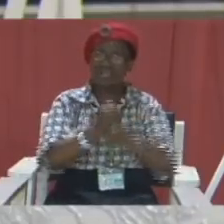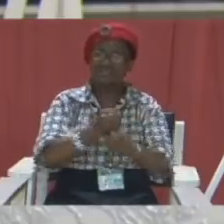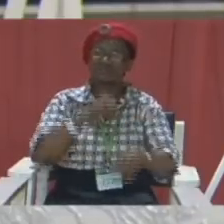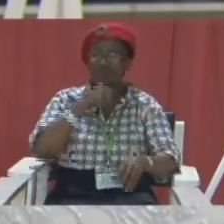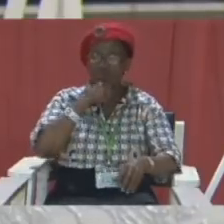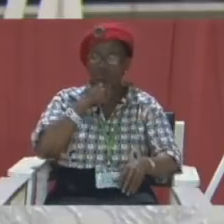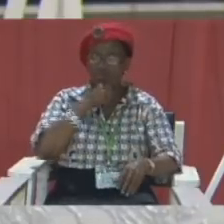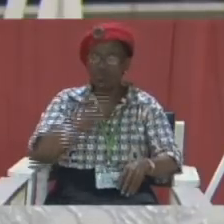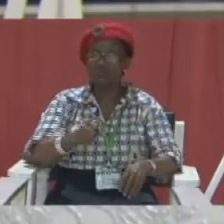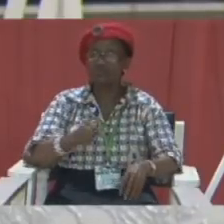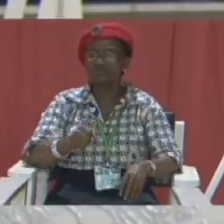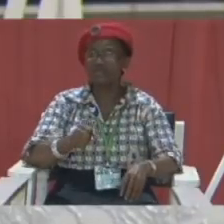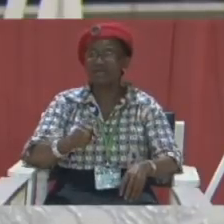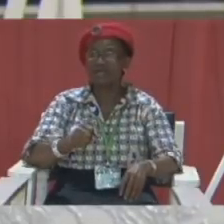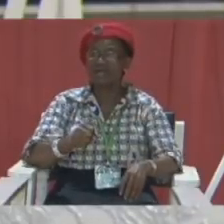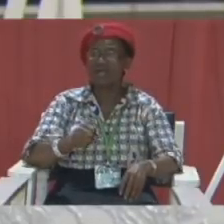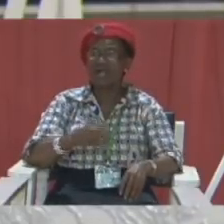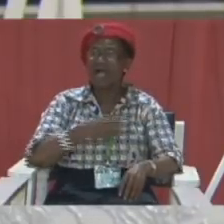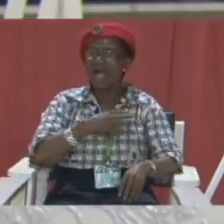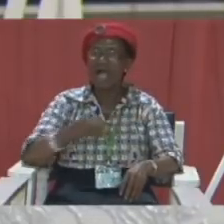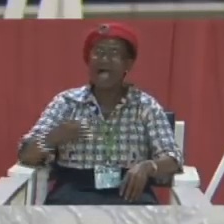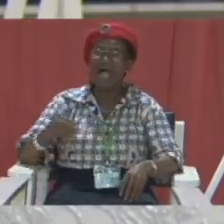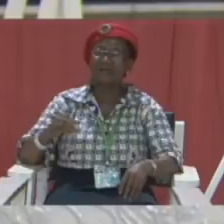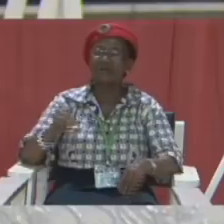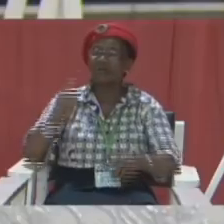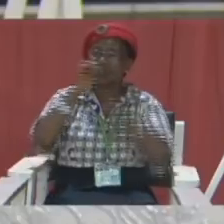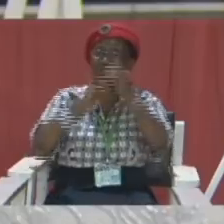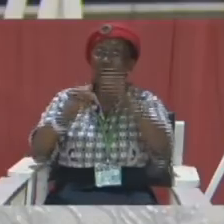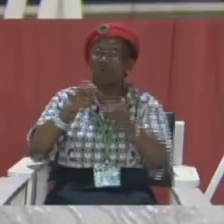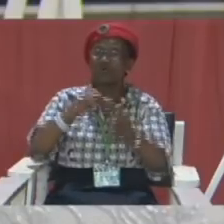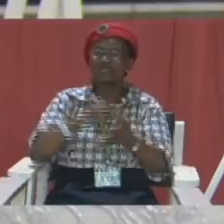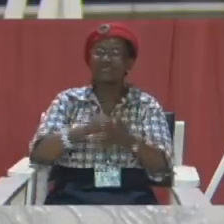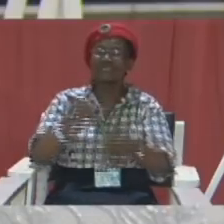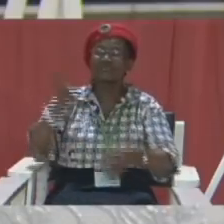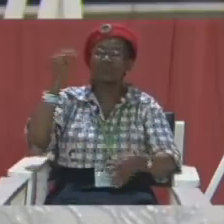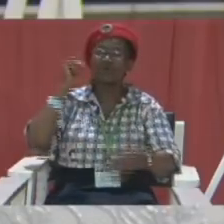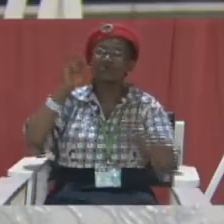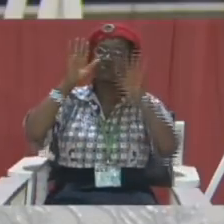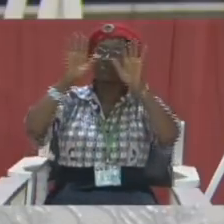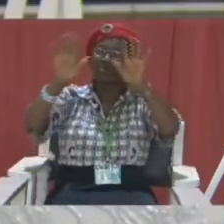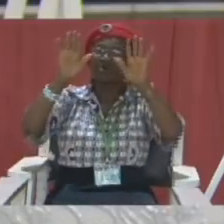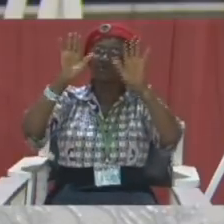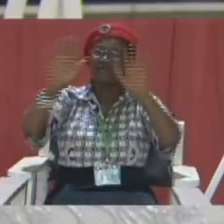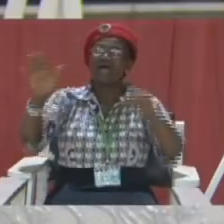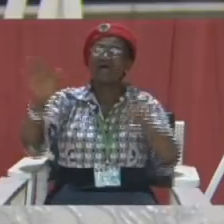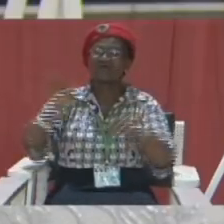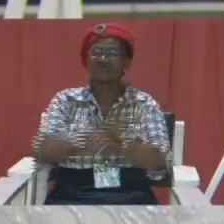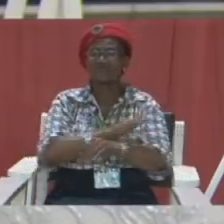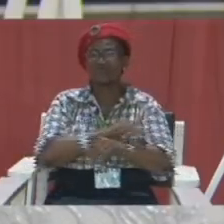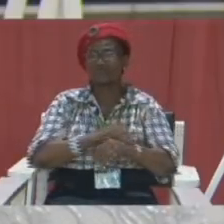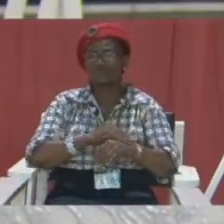And oh, it was wonderful. O da o rewa to be ge.